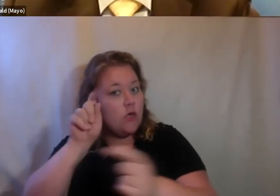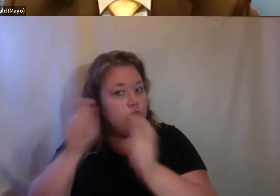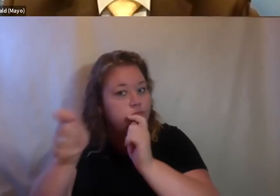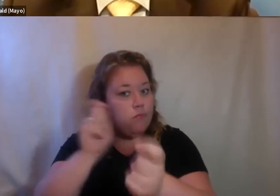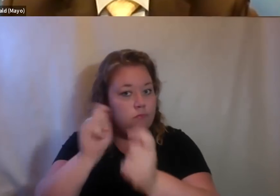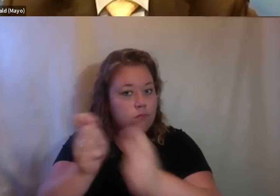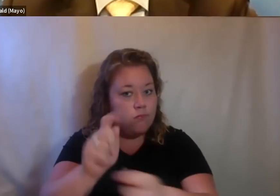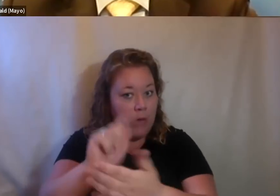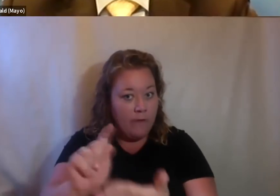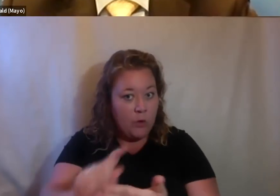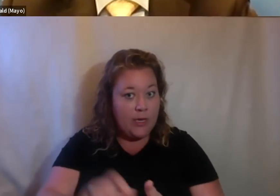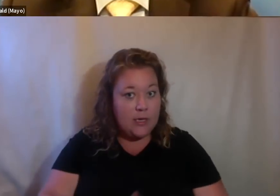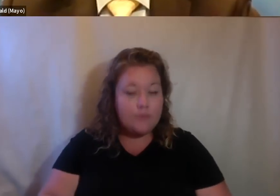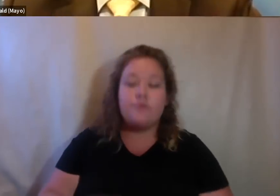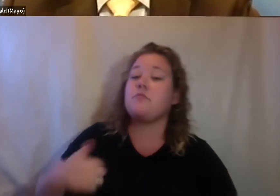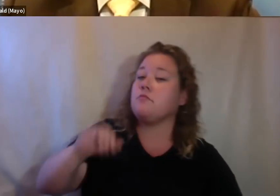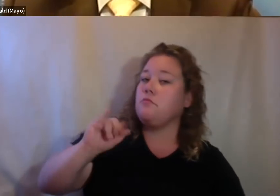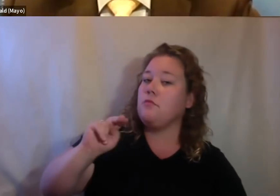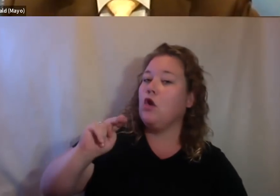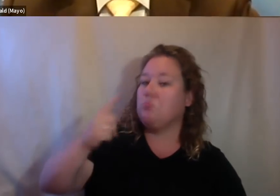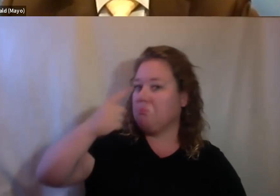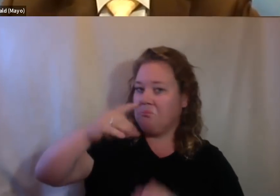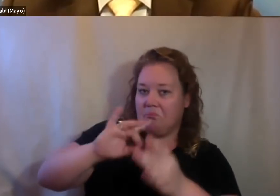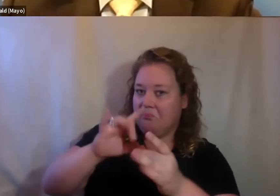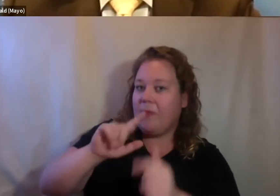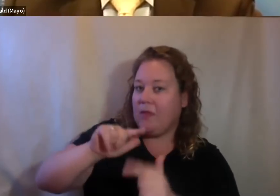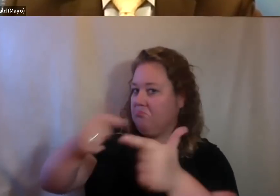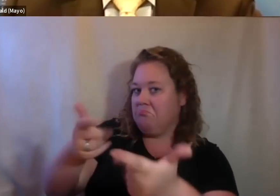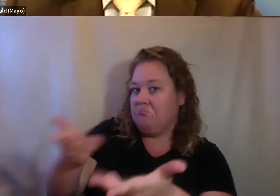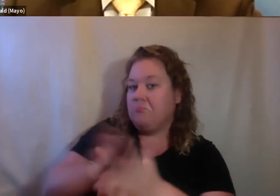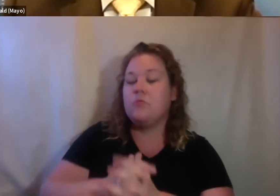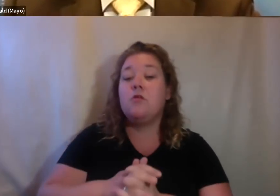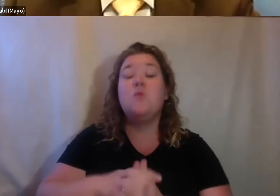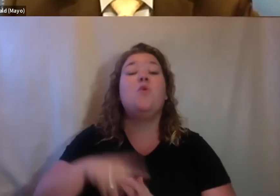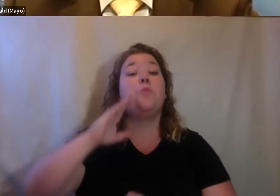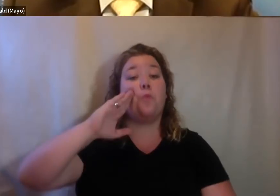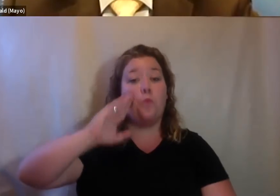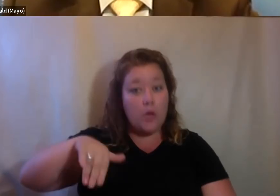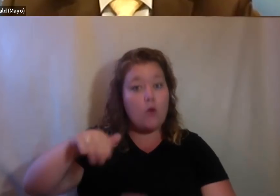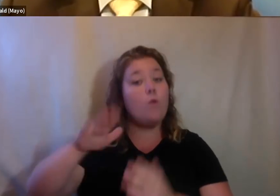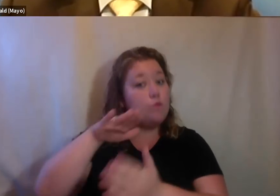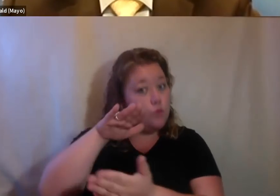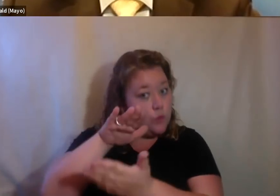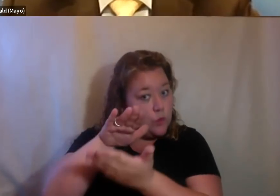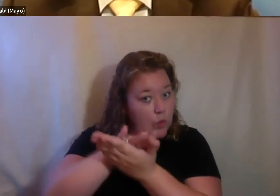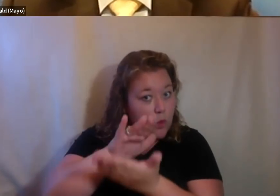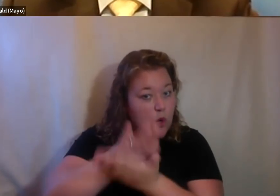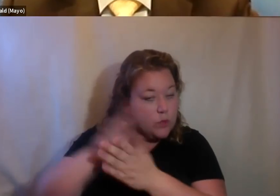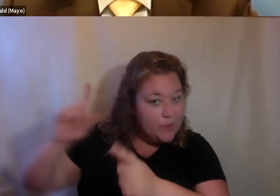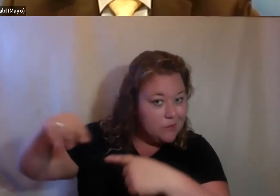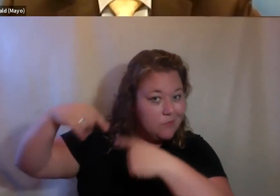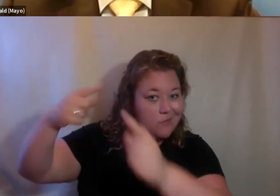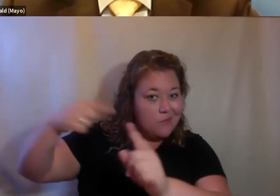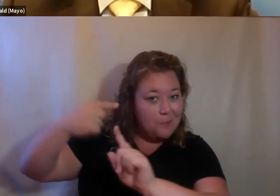So I'll start with that, and then others can join in. We know that schools have been planning for months. We've